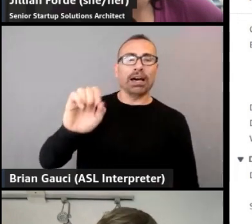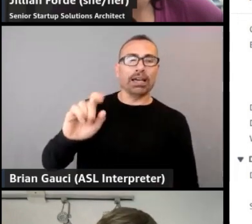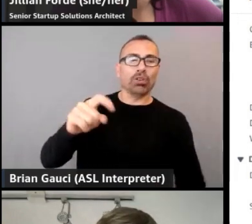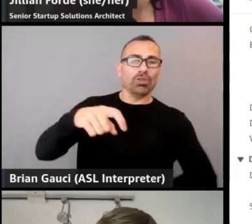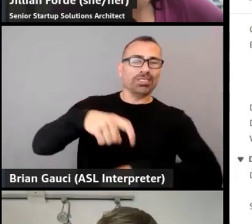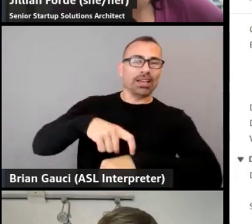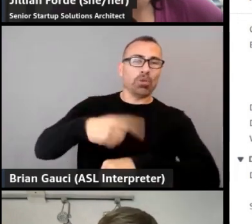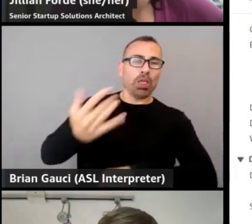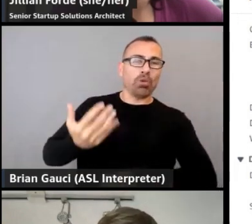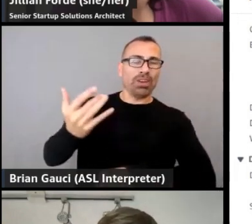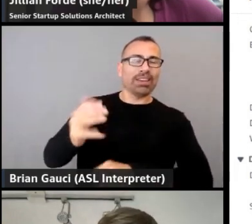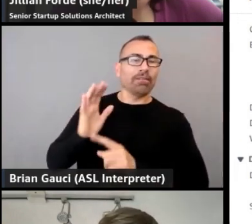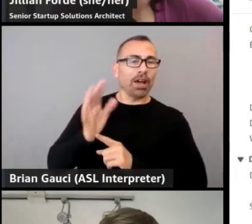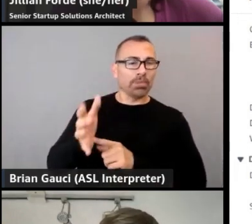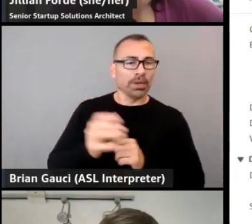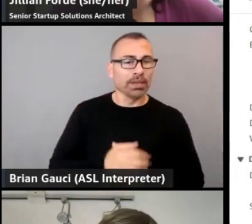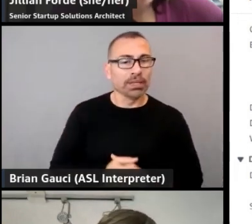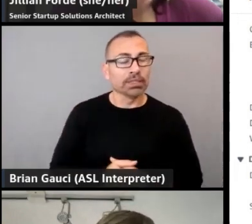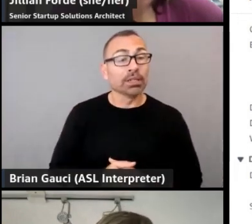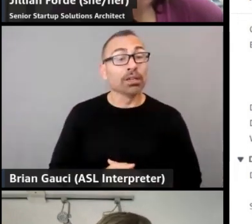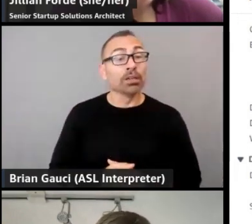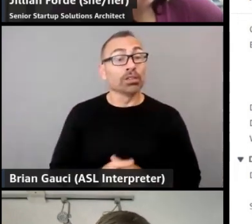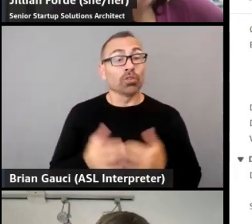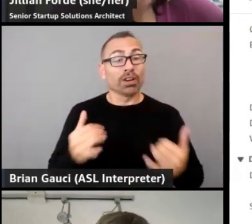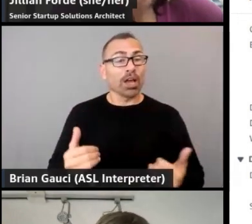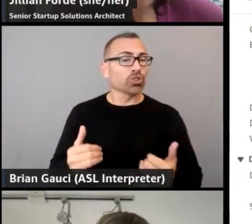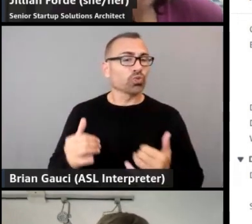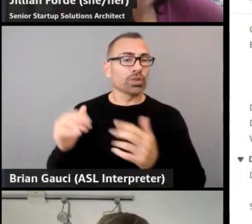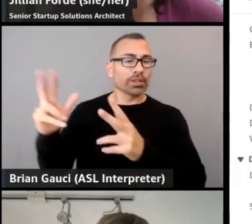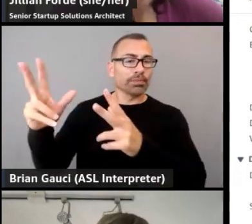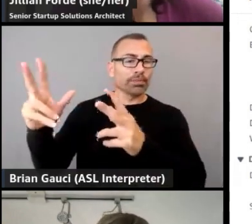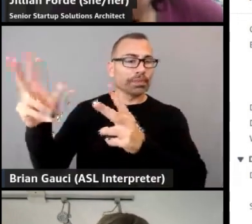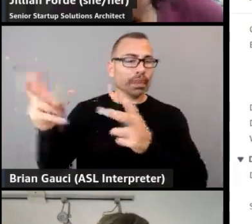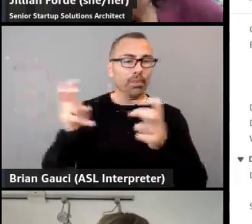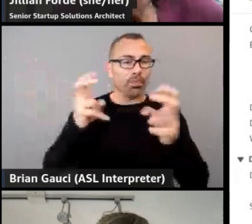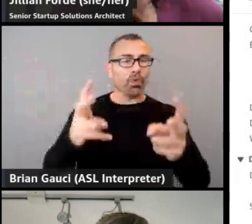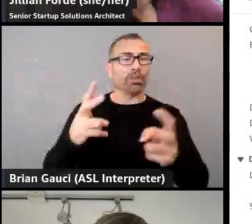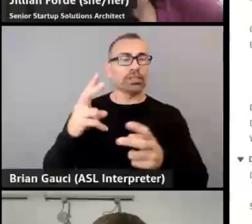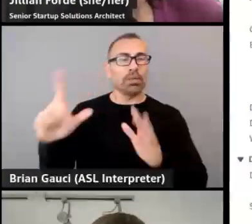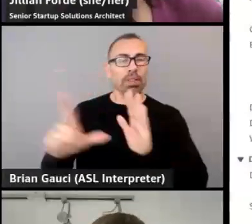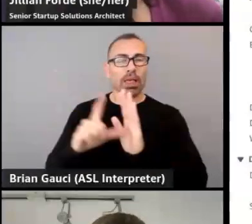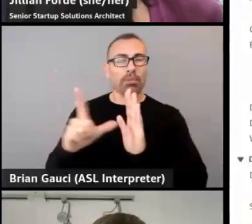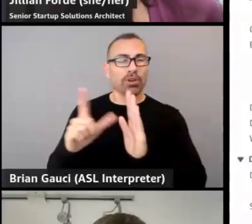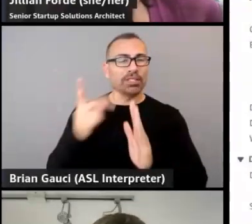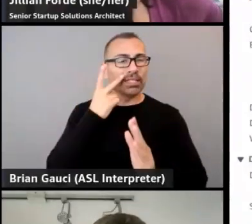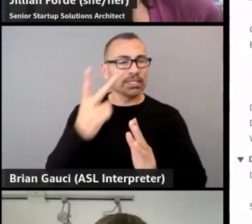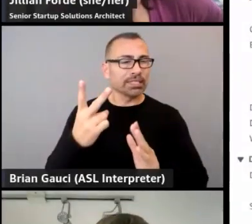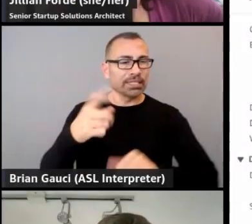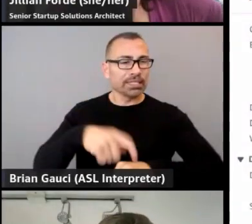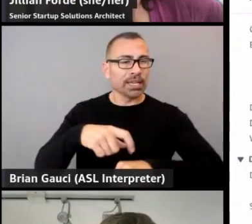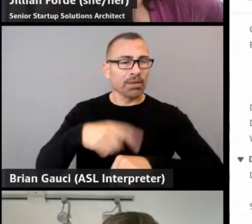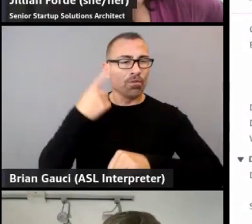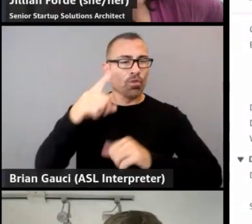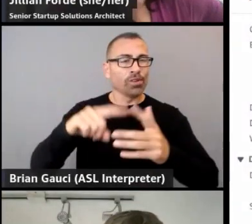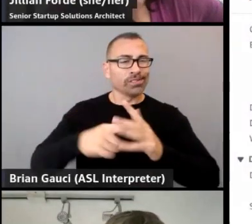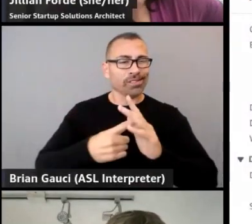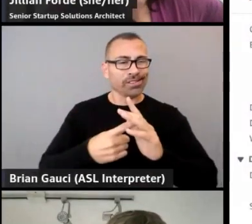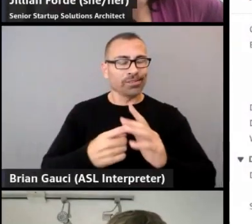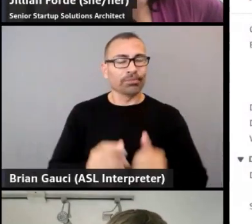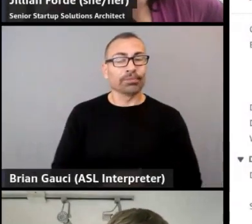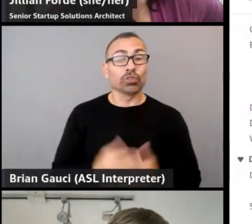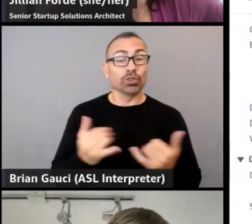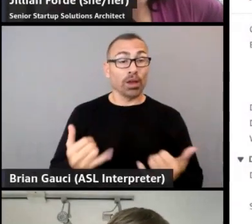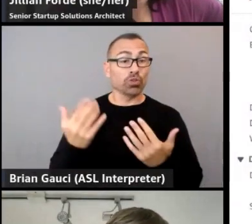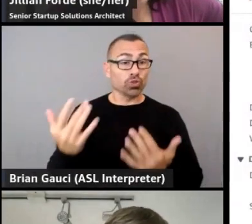how long it took for me to get the session started. So now it's waiting for the session,